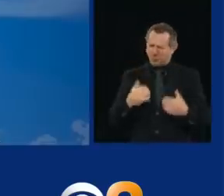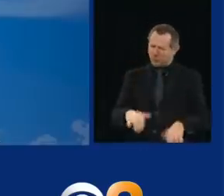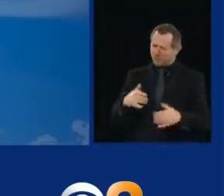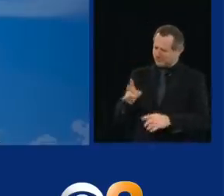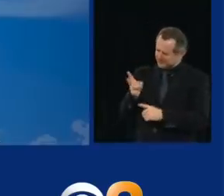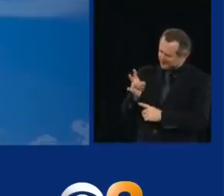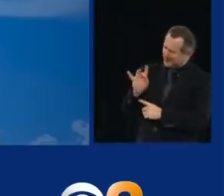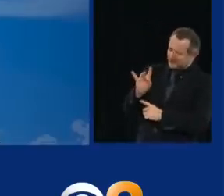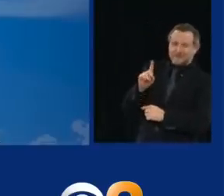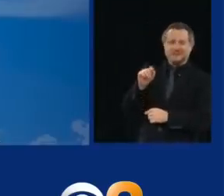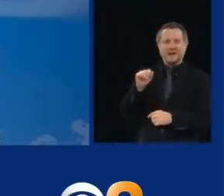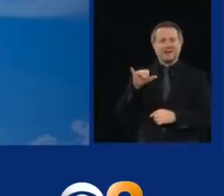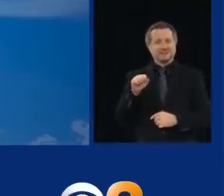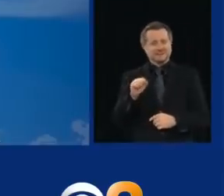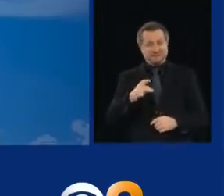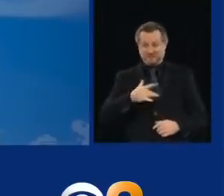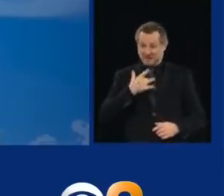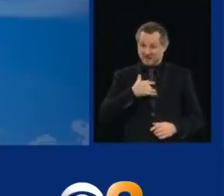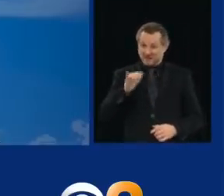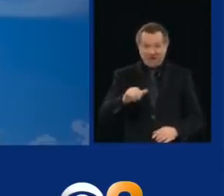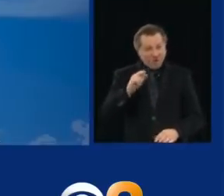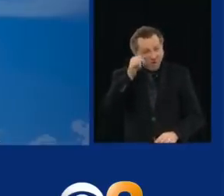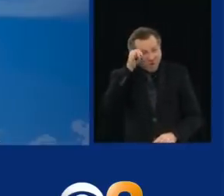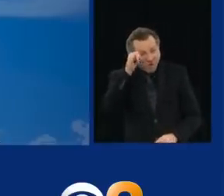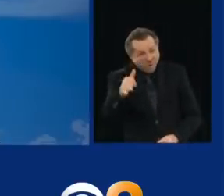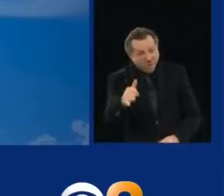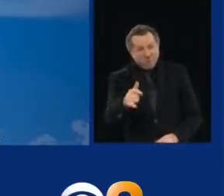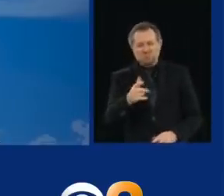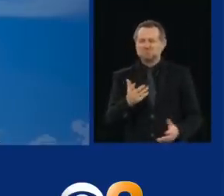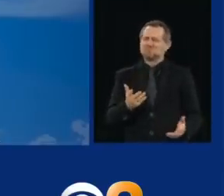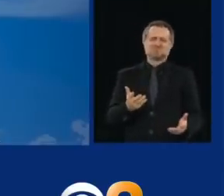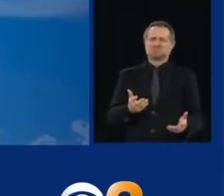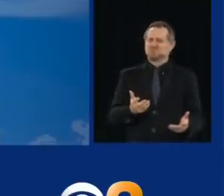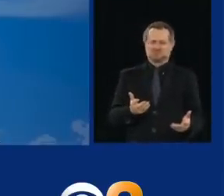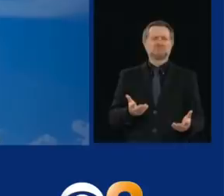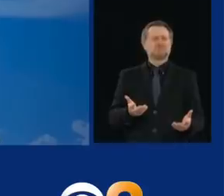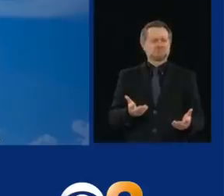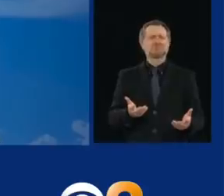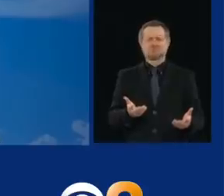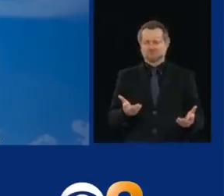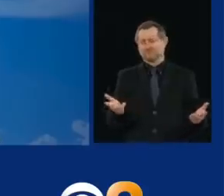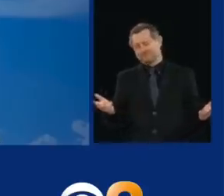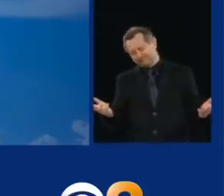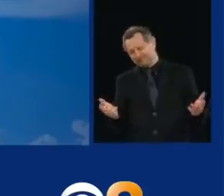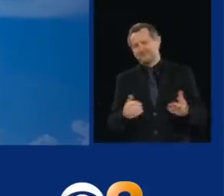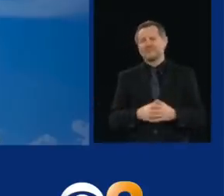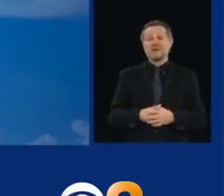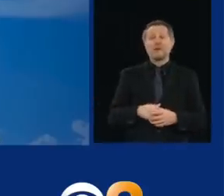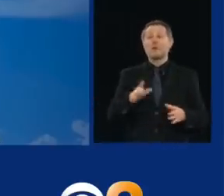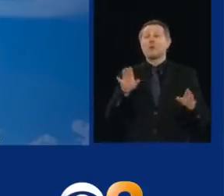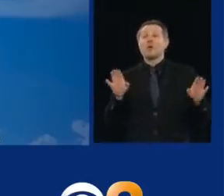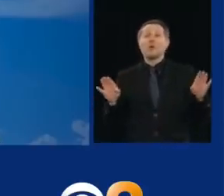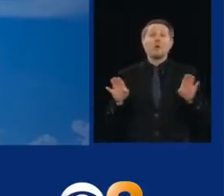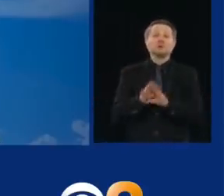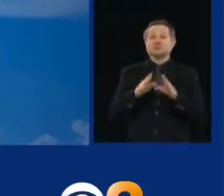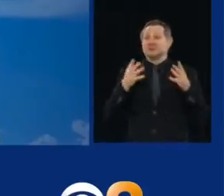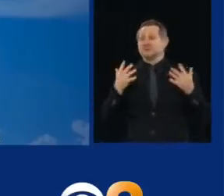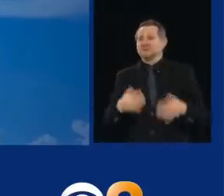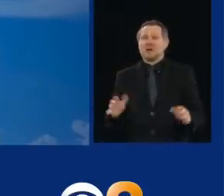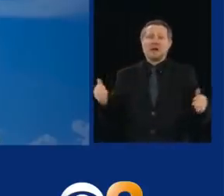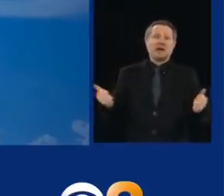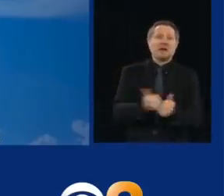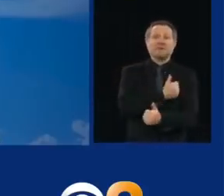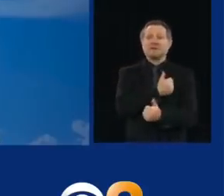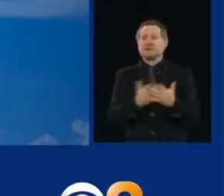or a short time. You can argue both. When you shut down everything and you've gone through the trauma that we've